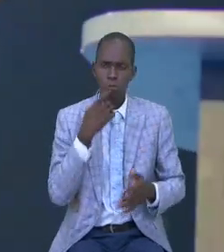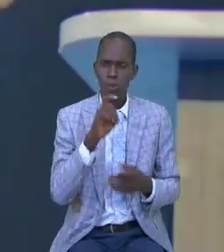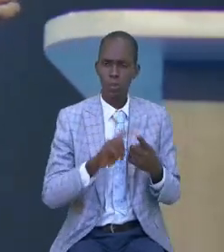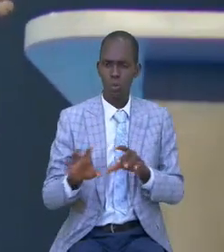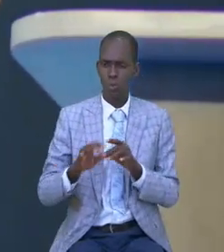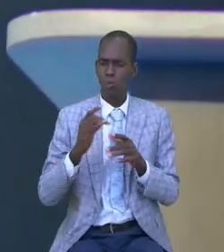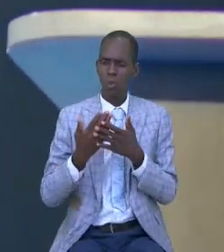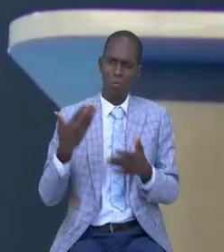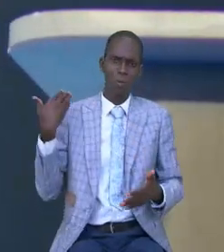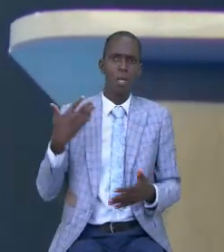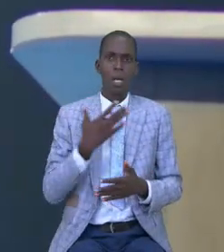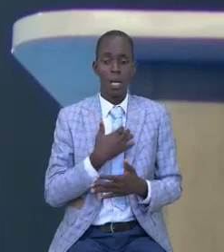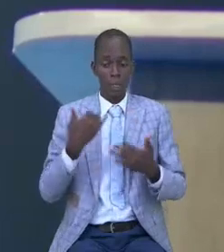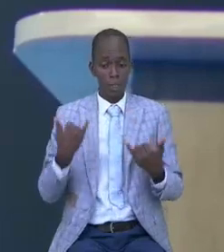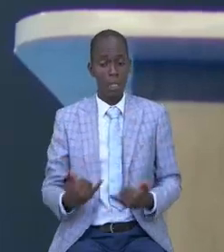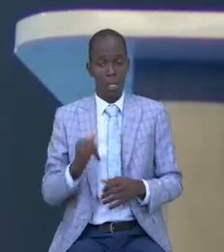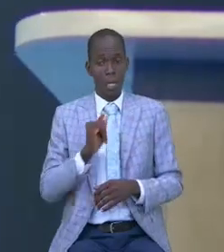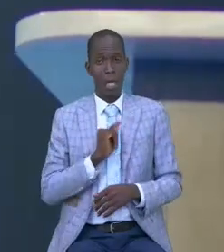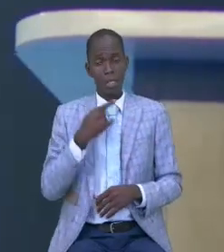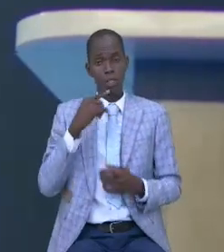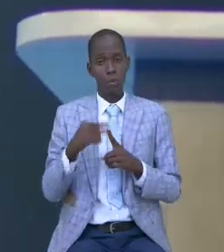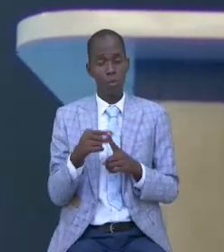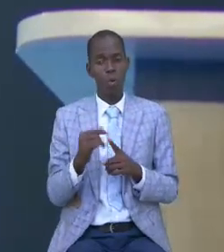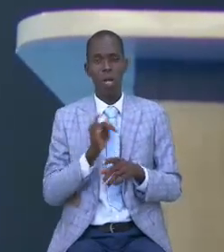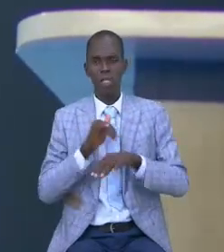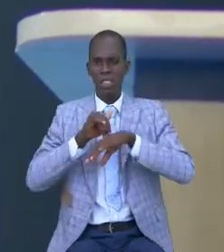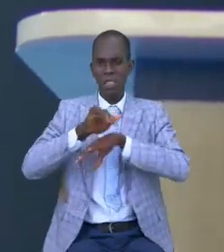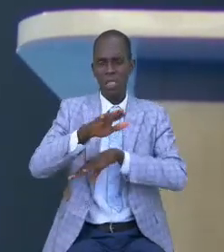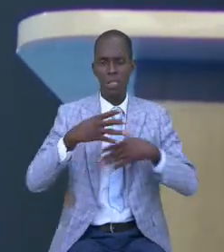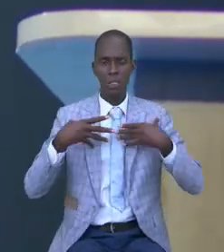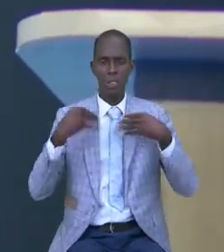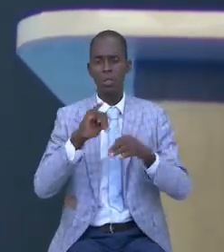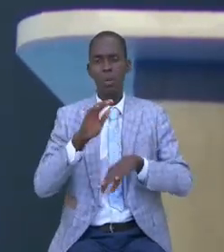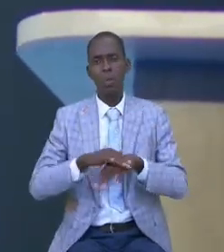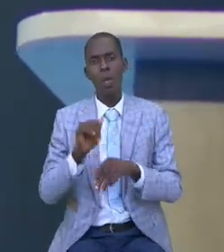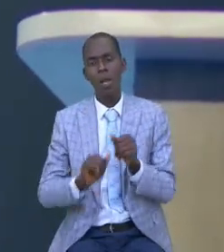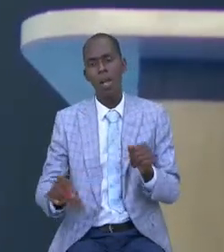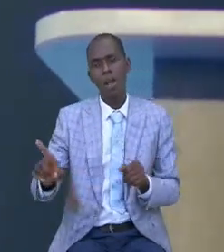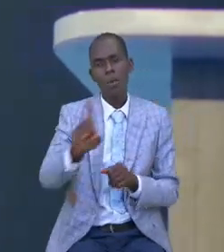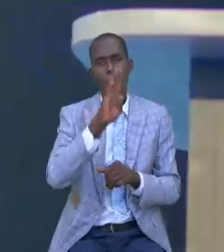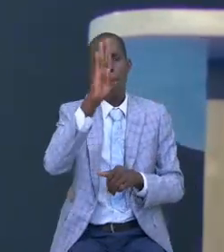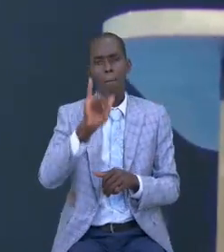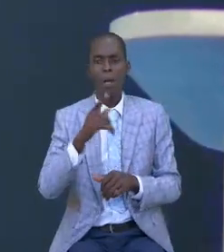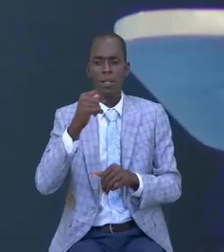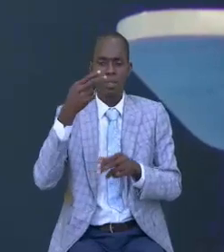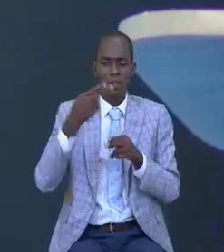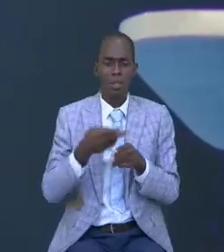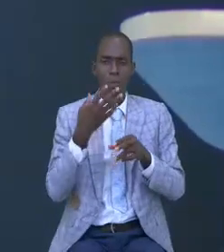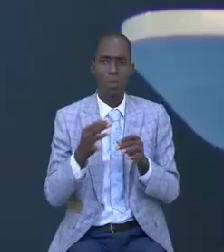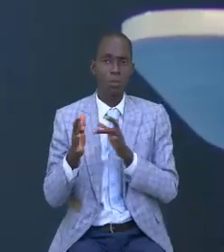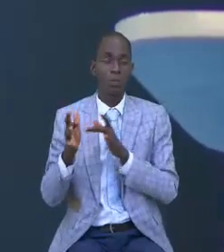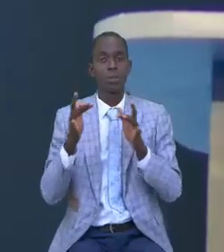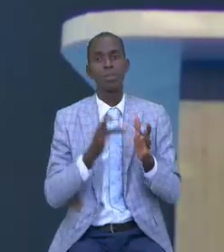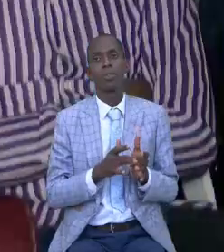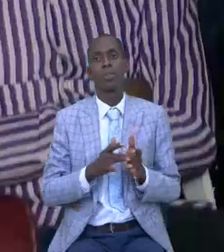I speak the word here, and I send healing unto everyone by the name of